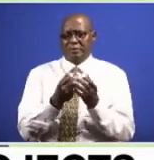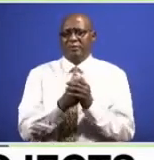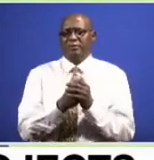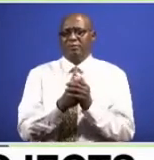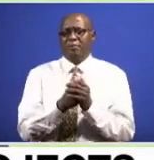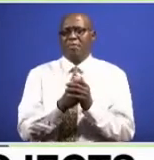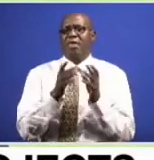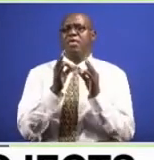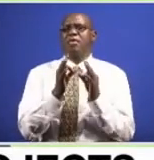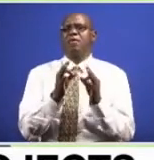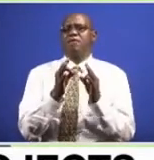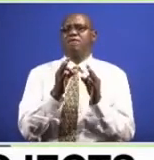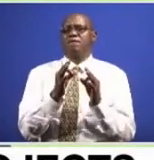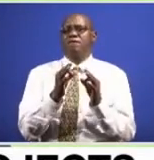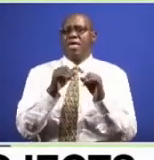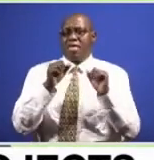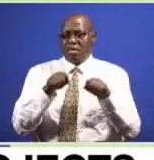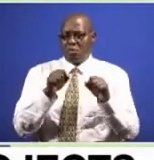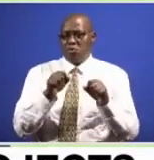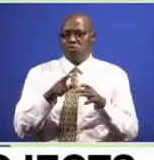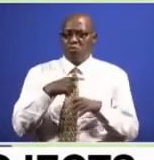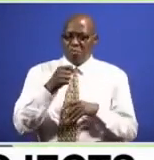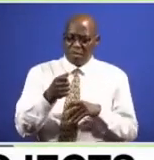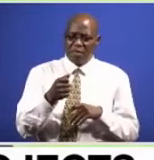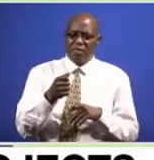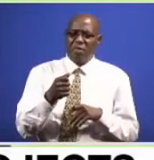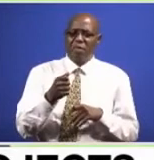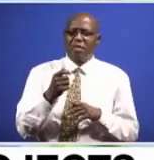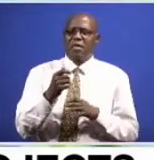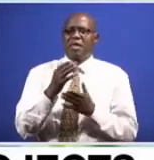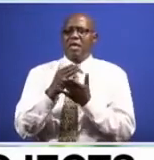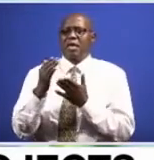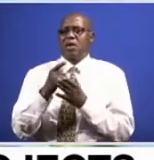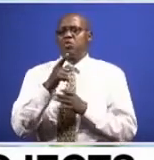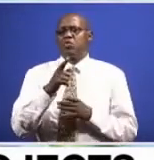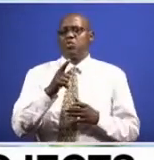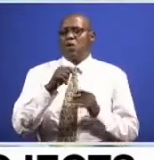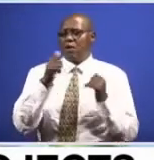Unless you are able to pay rent, you will never be secure.